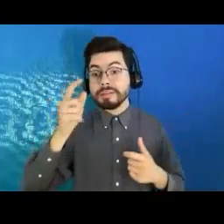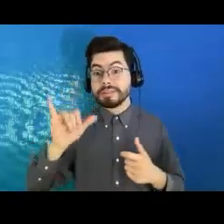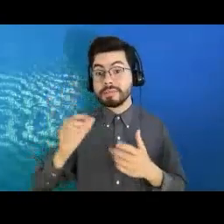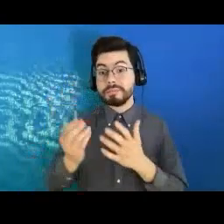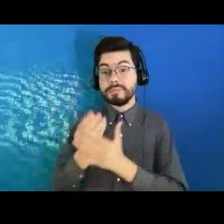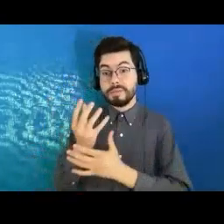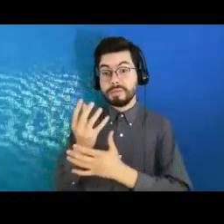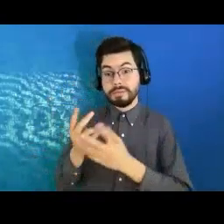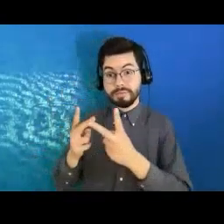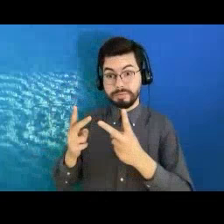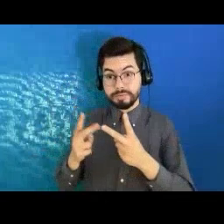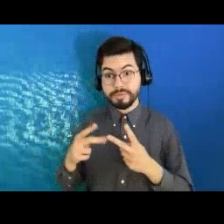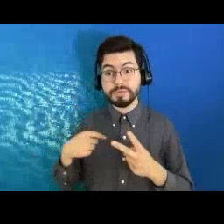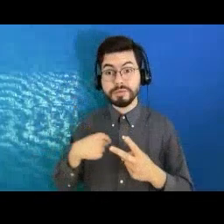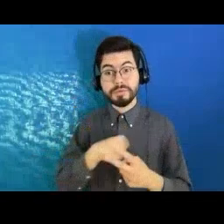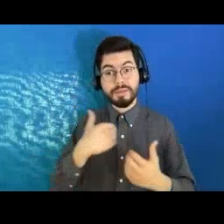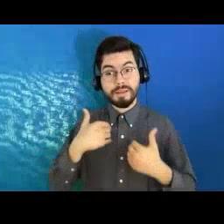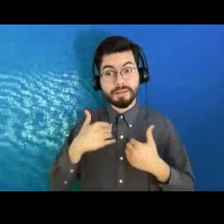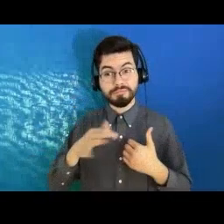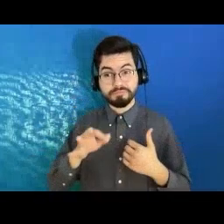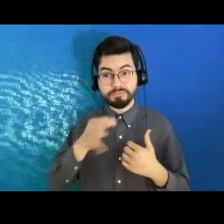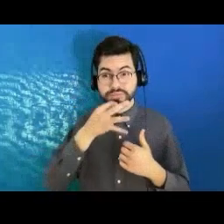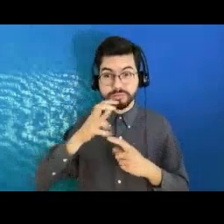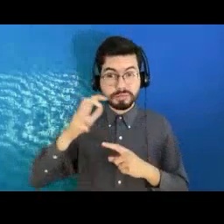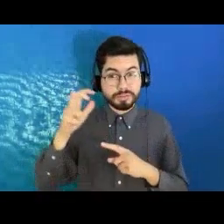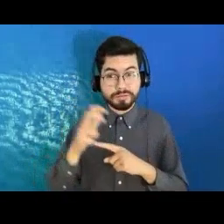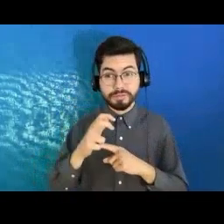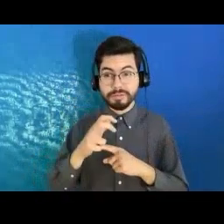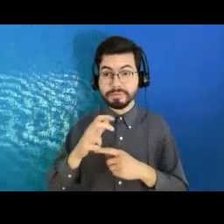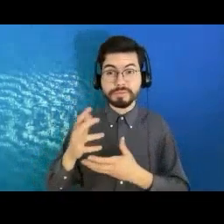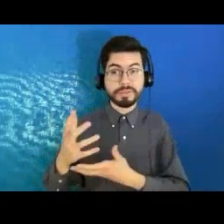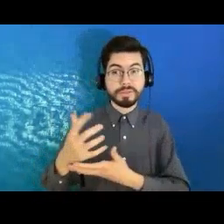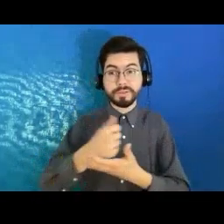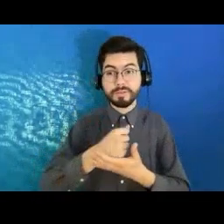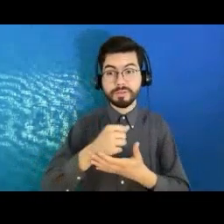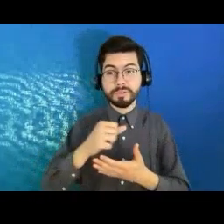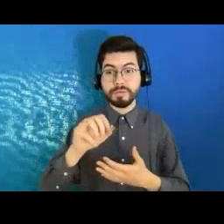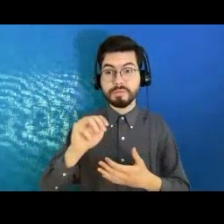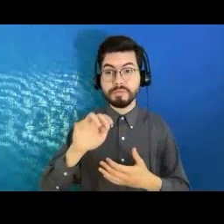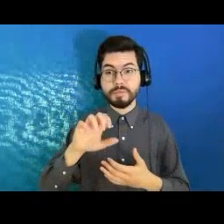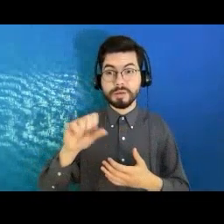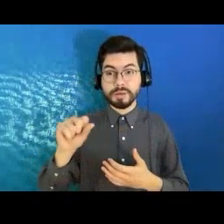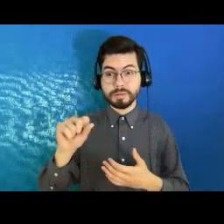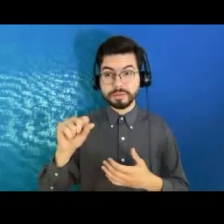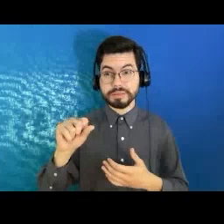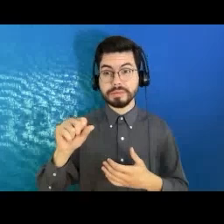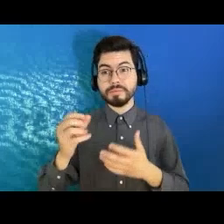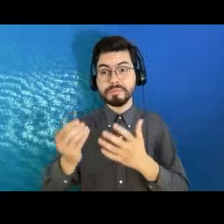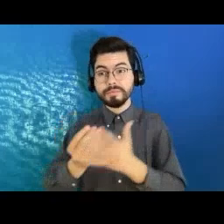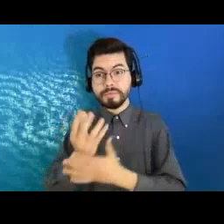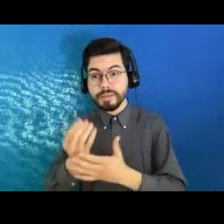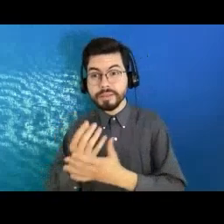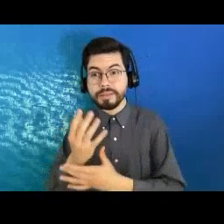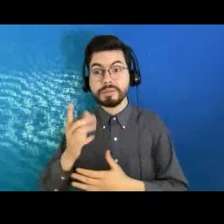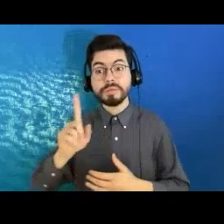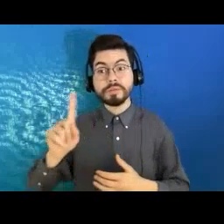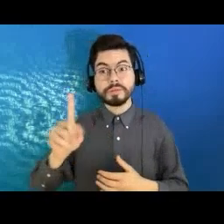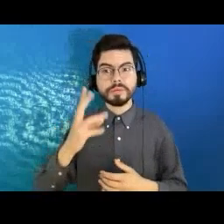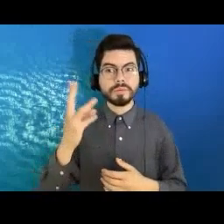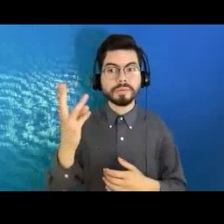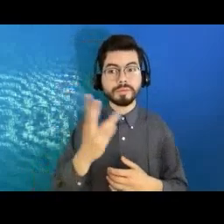best collection of mosses and aquatic plants in Western North America as a result of the surveys